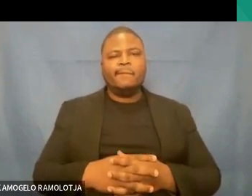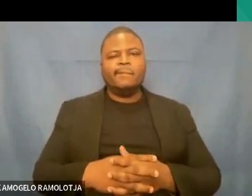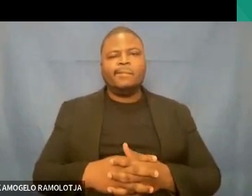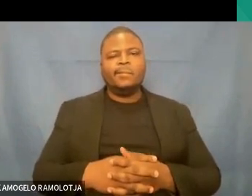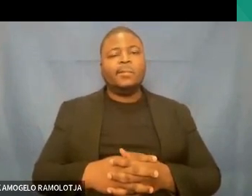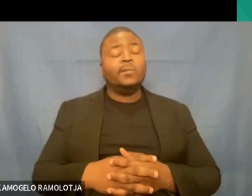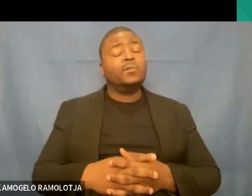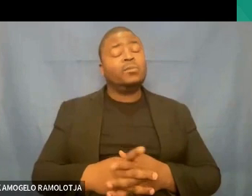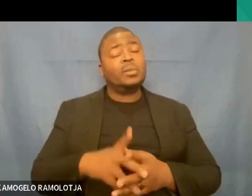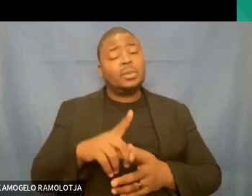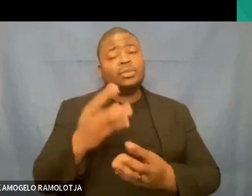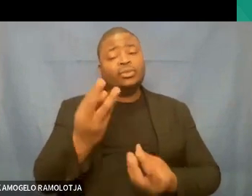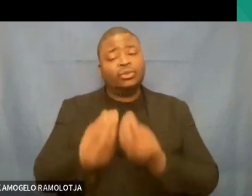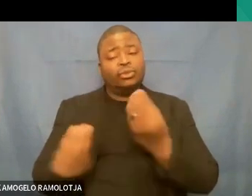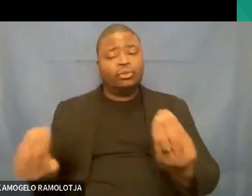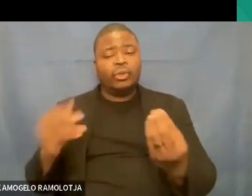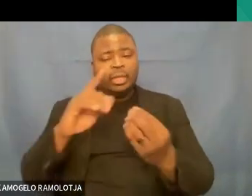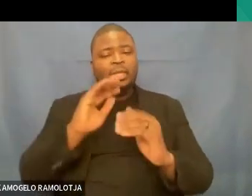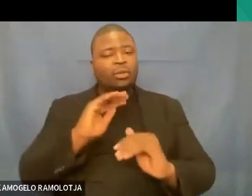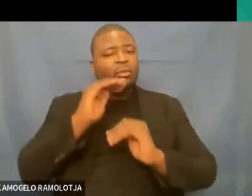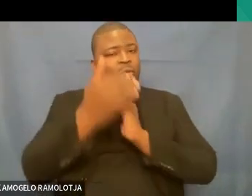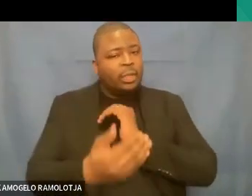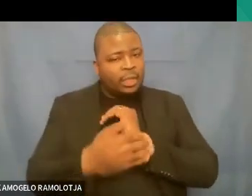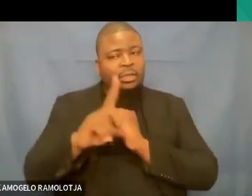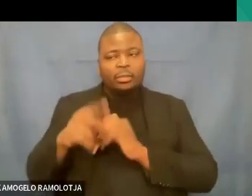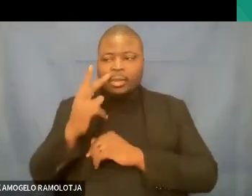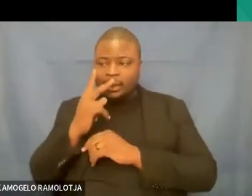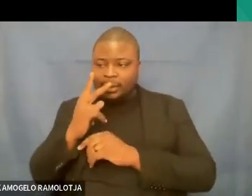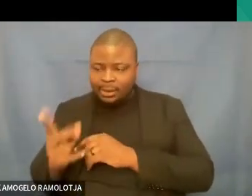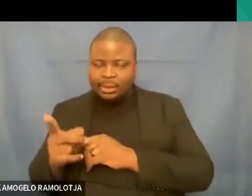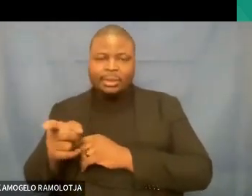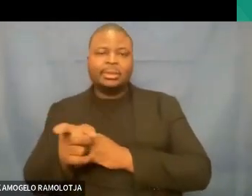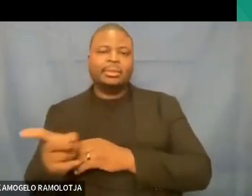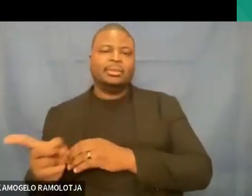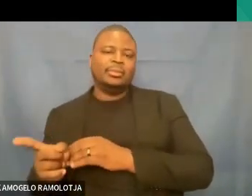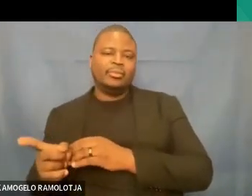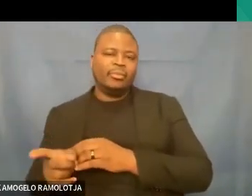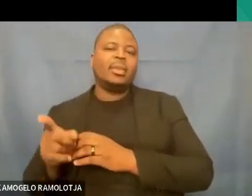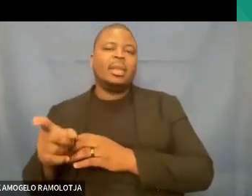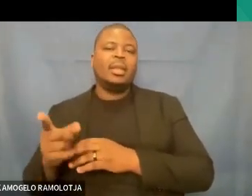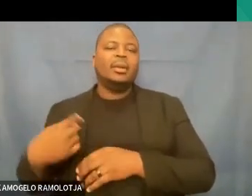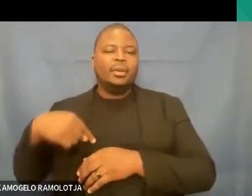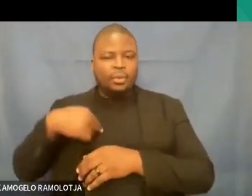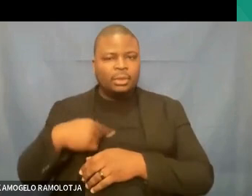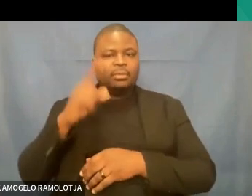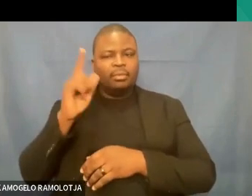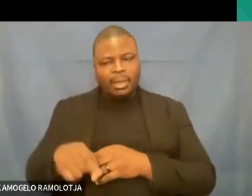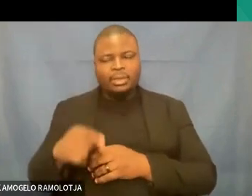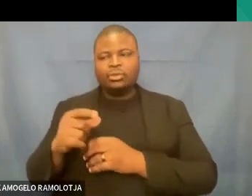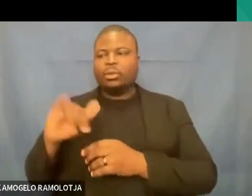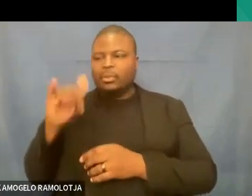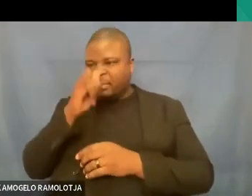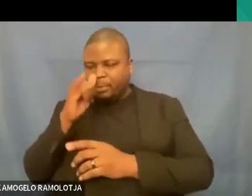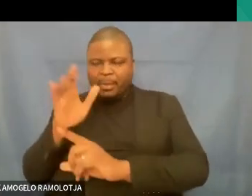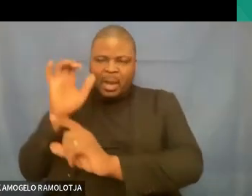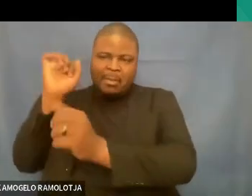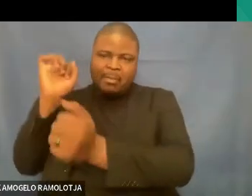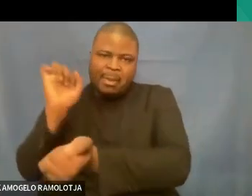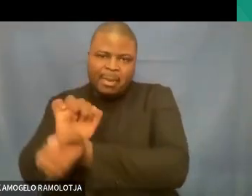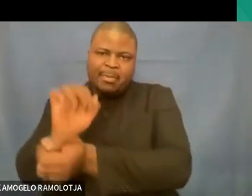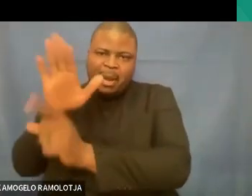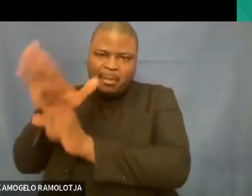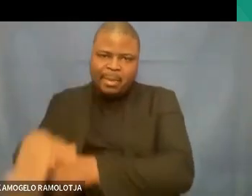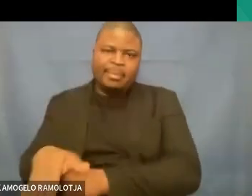So to protect children, we must first see them, and to see them, we must stop criminalizing them, particularly for those who